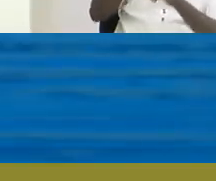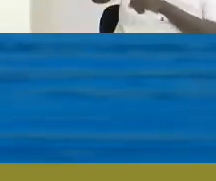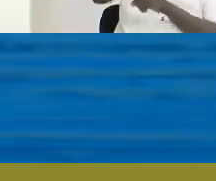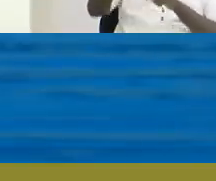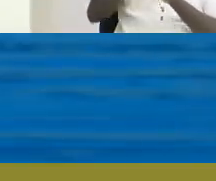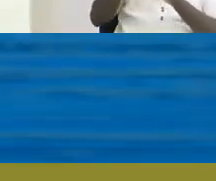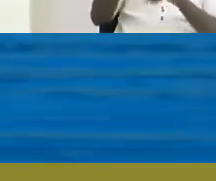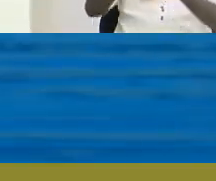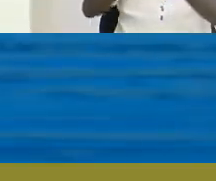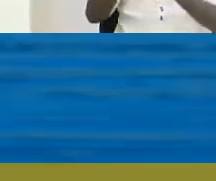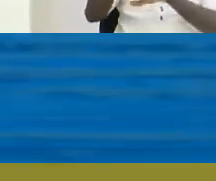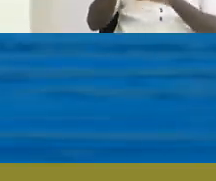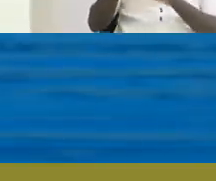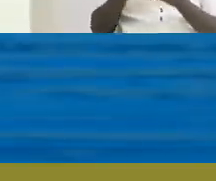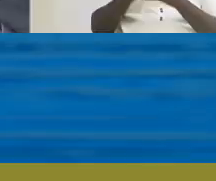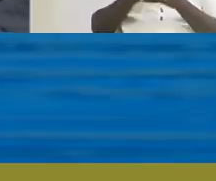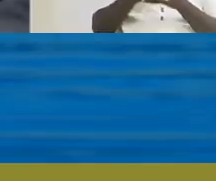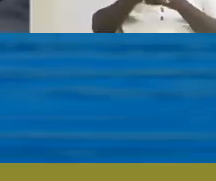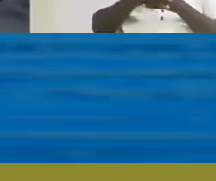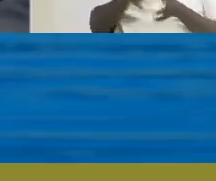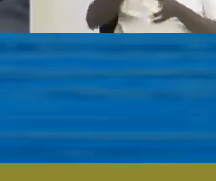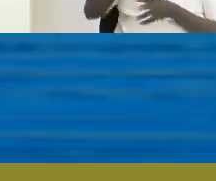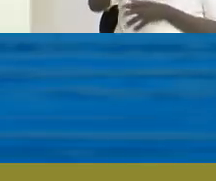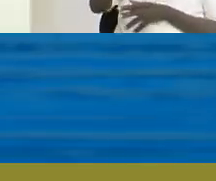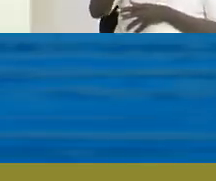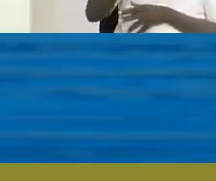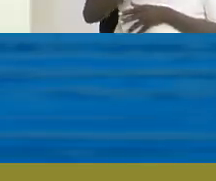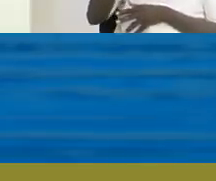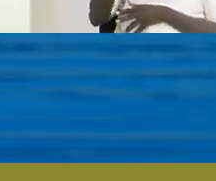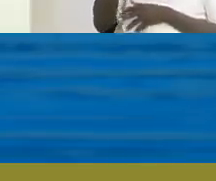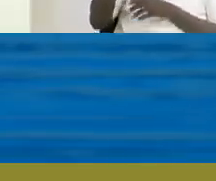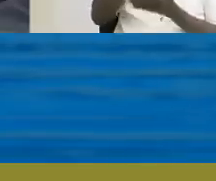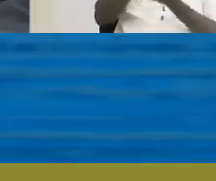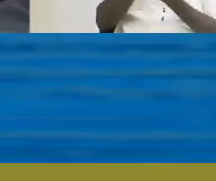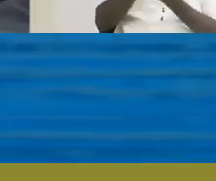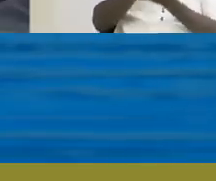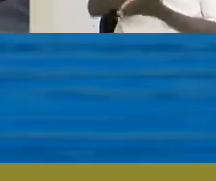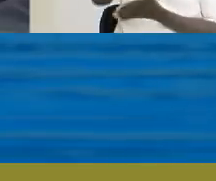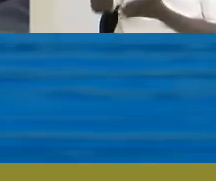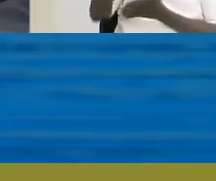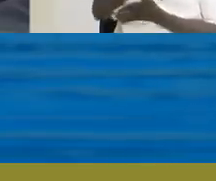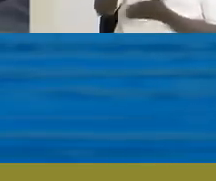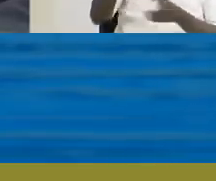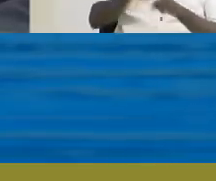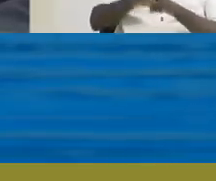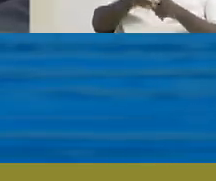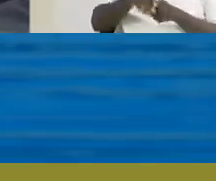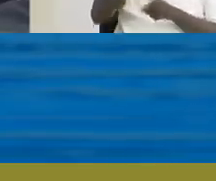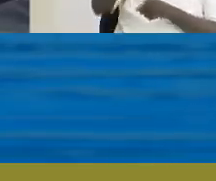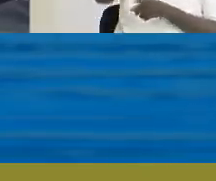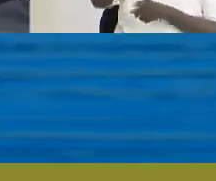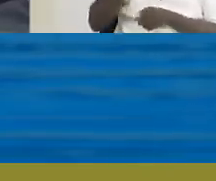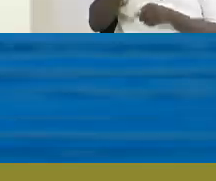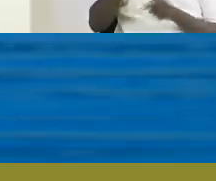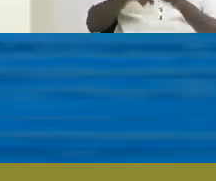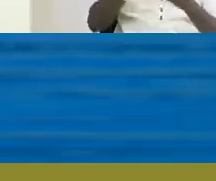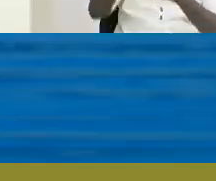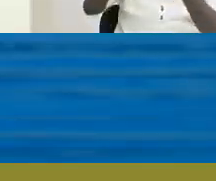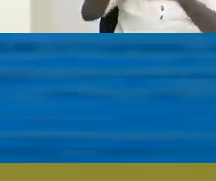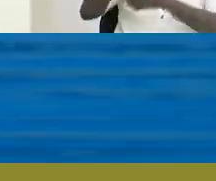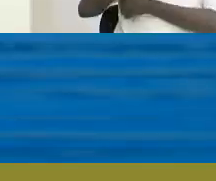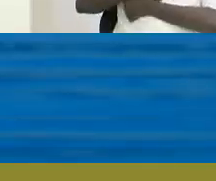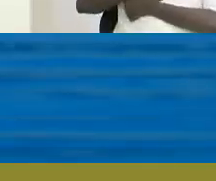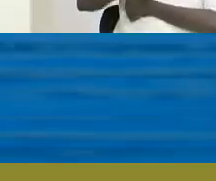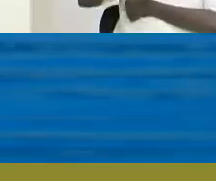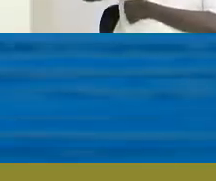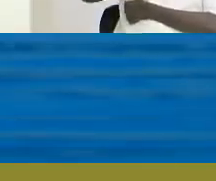mission you were sent to. Of course I was. I was hurt and concerned for the security of my family. But there was no